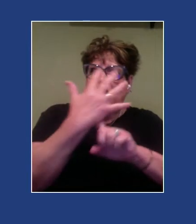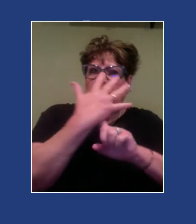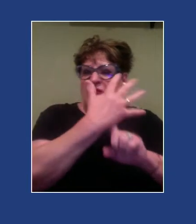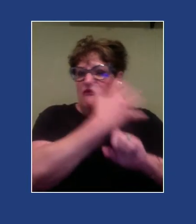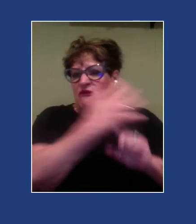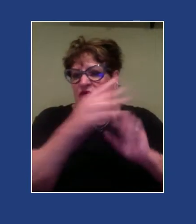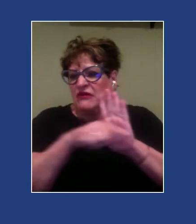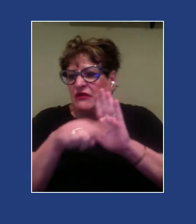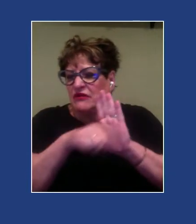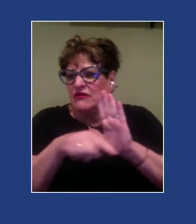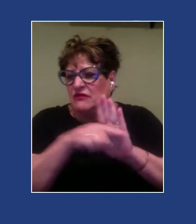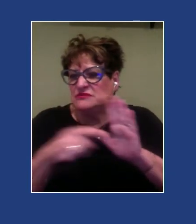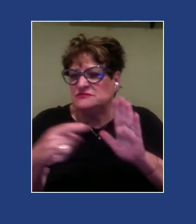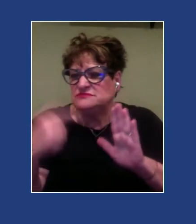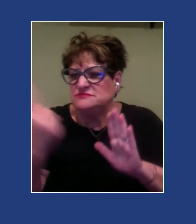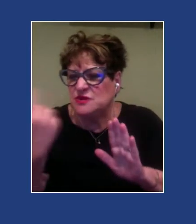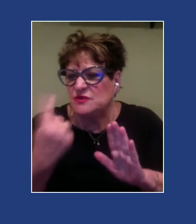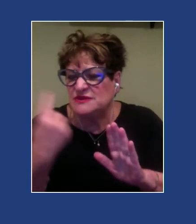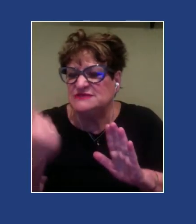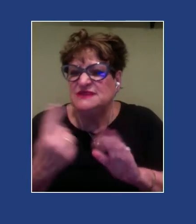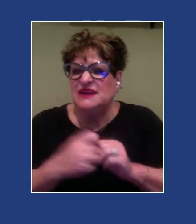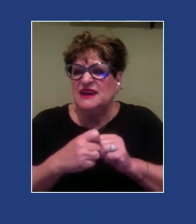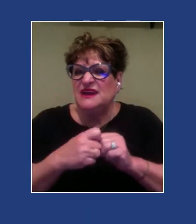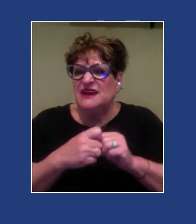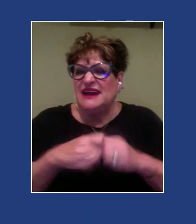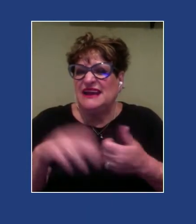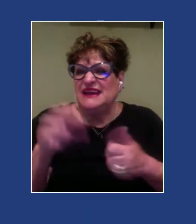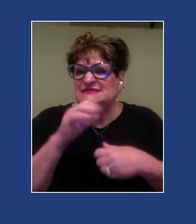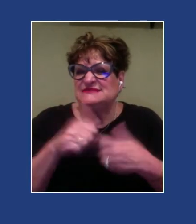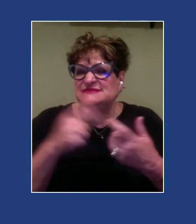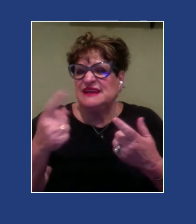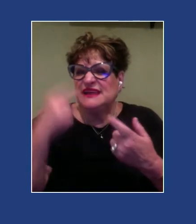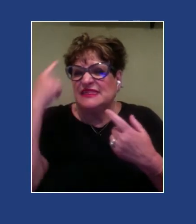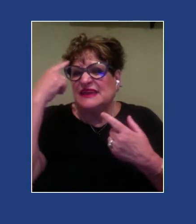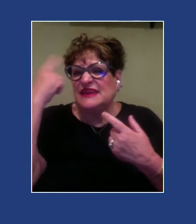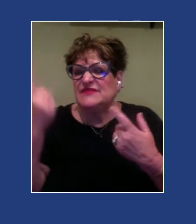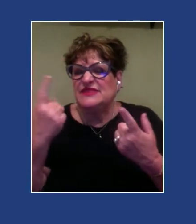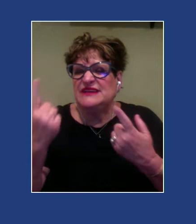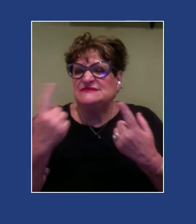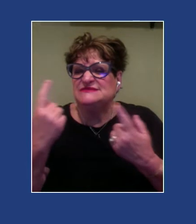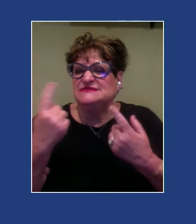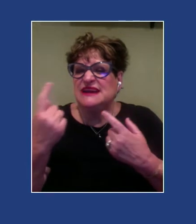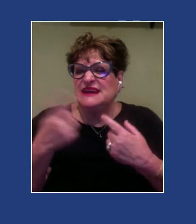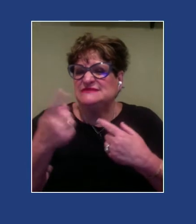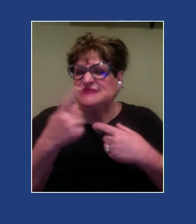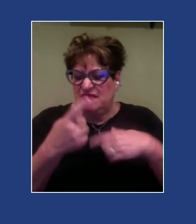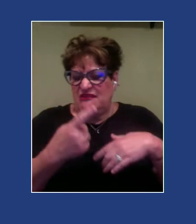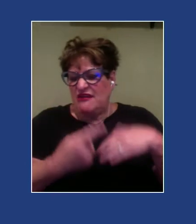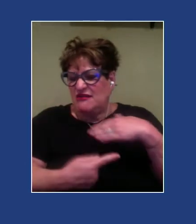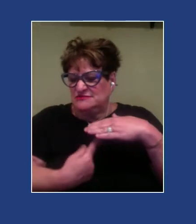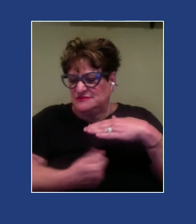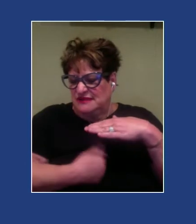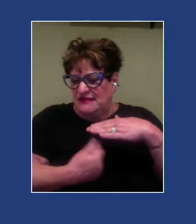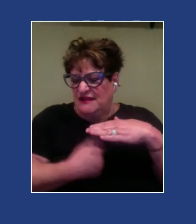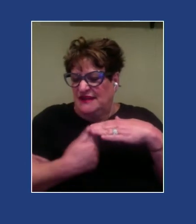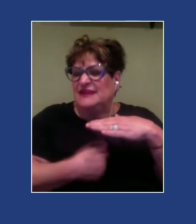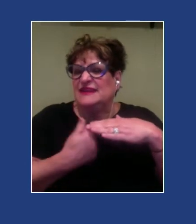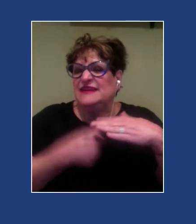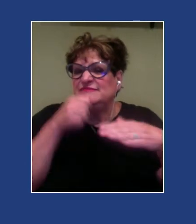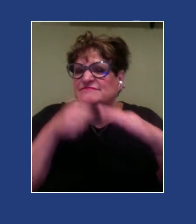trans and gender diverse folks experience, rather than kind of reflexively thinking of this as an underlying personality disorder.